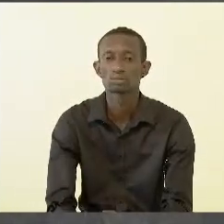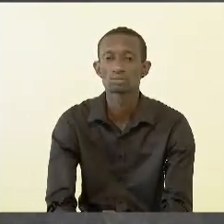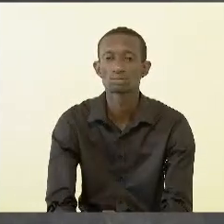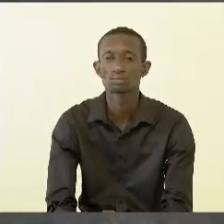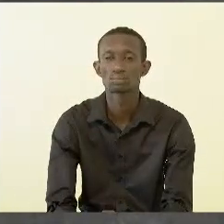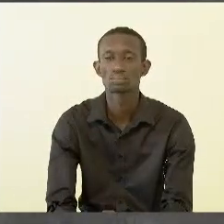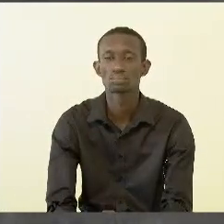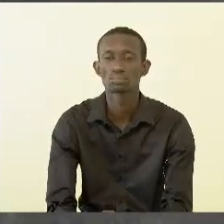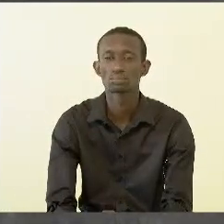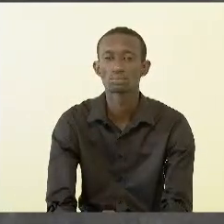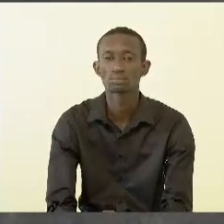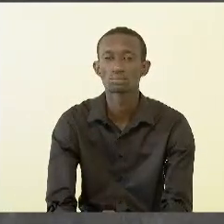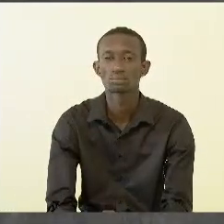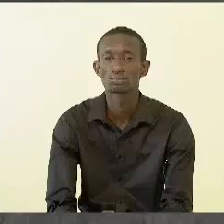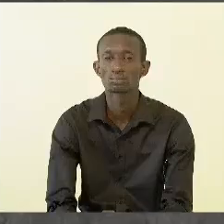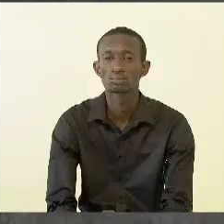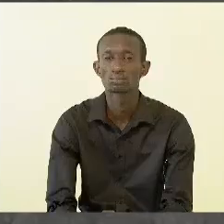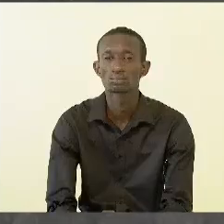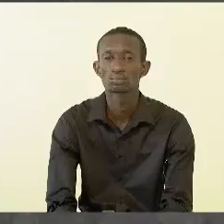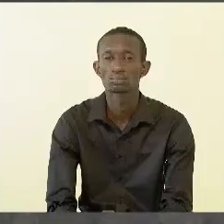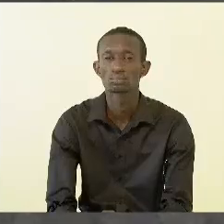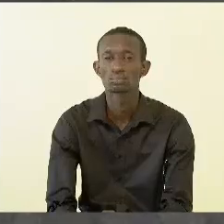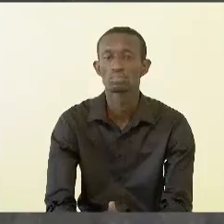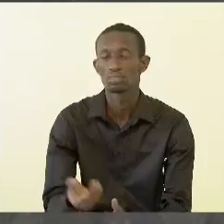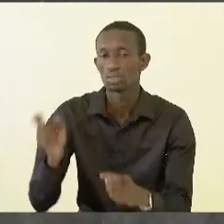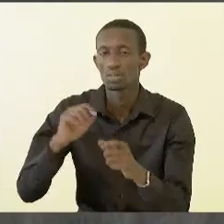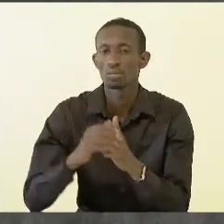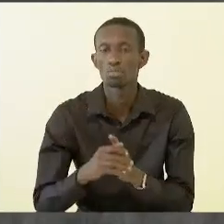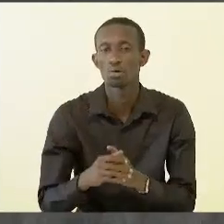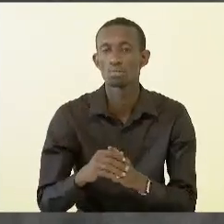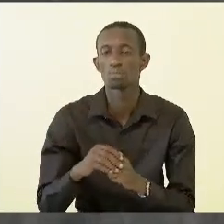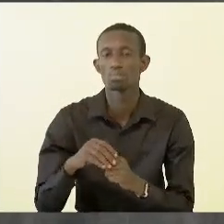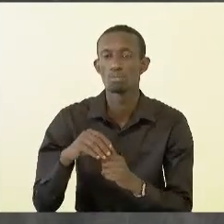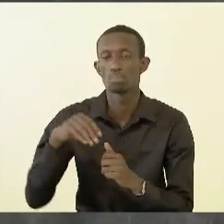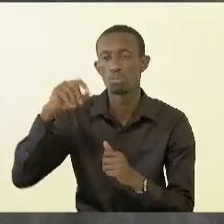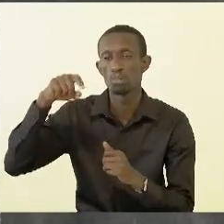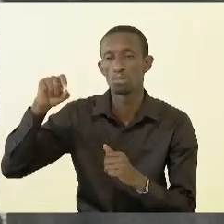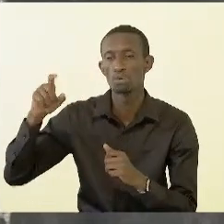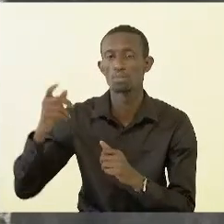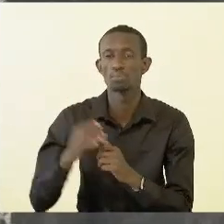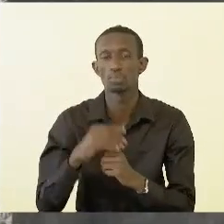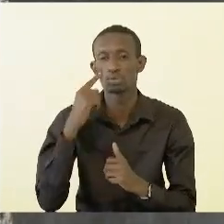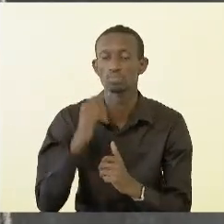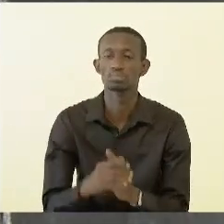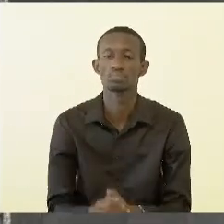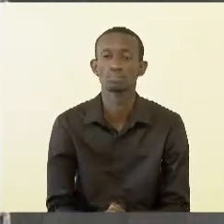then have to pass the gas, so the bubbles. So the bubbles indicate that the gas is